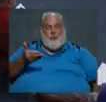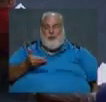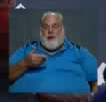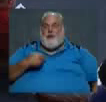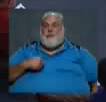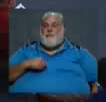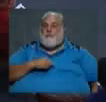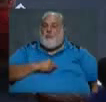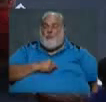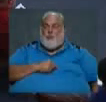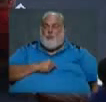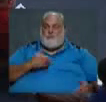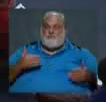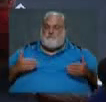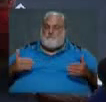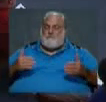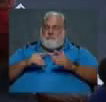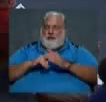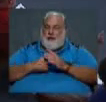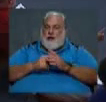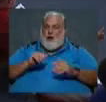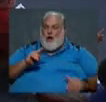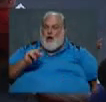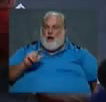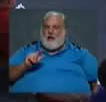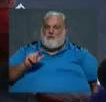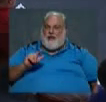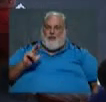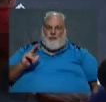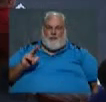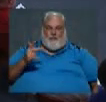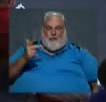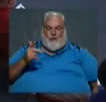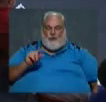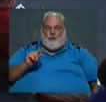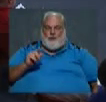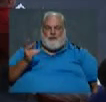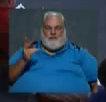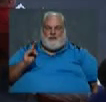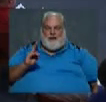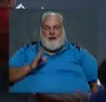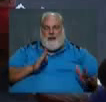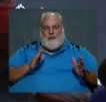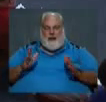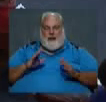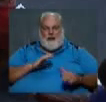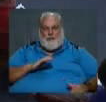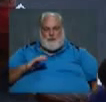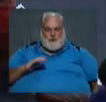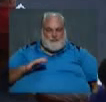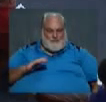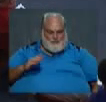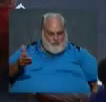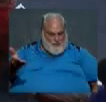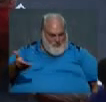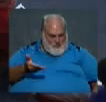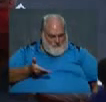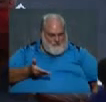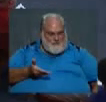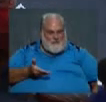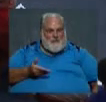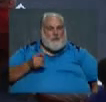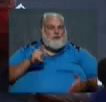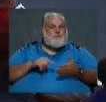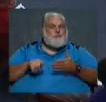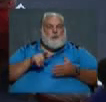to convene the meeting of the August 3rd, 2017 Little Rock Planning Commission. So all welcome, and we'll just have roll call